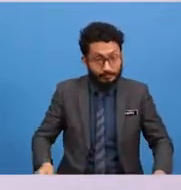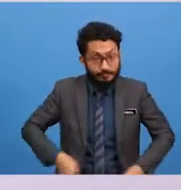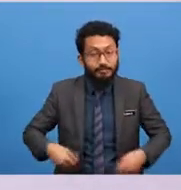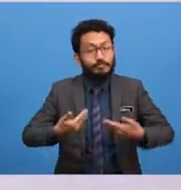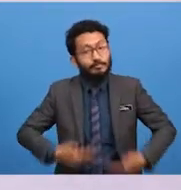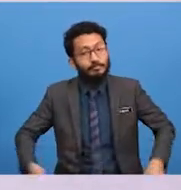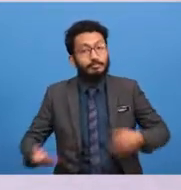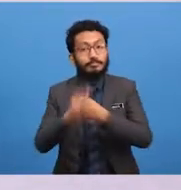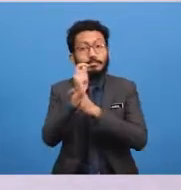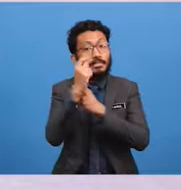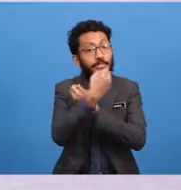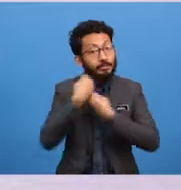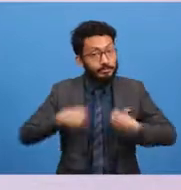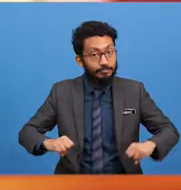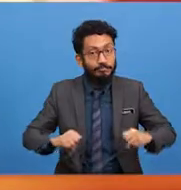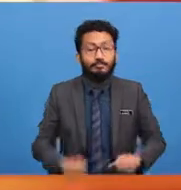shorts, and the t-shirt.